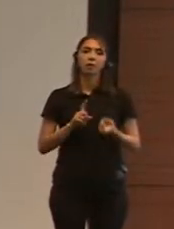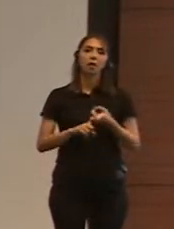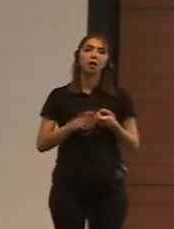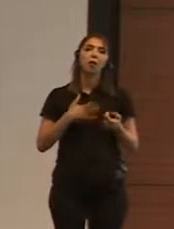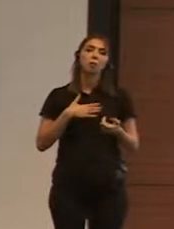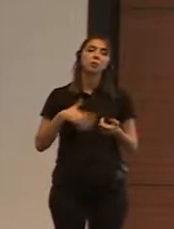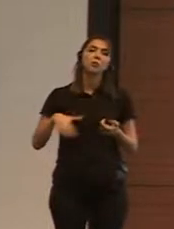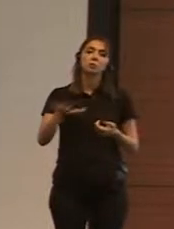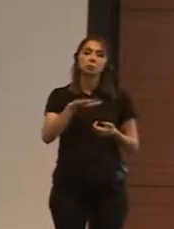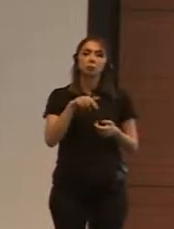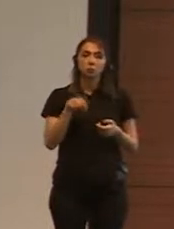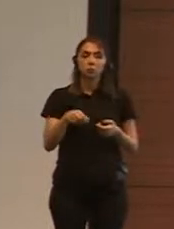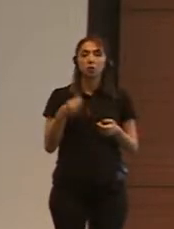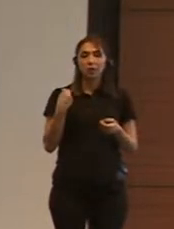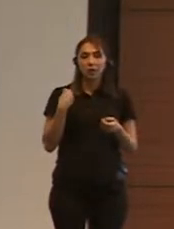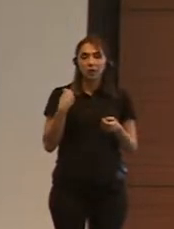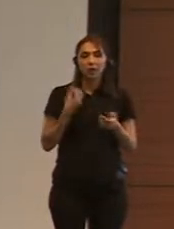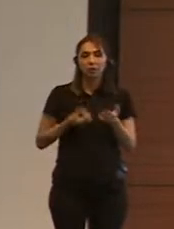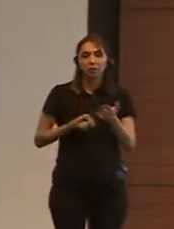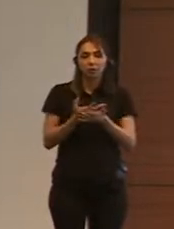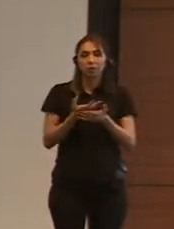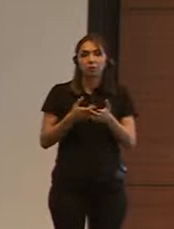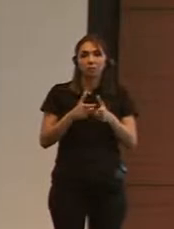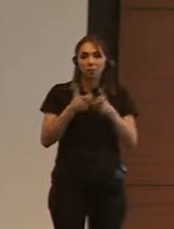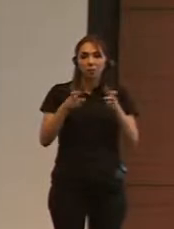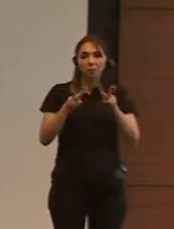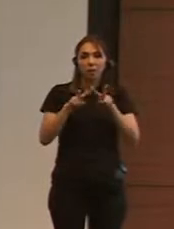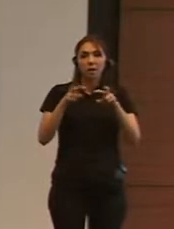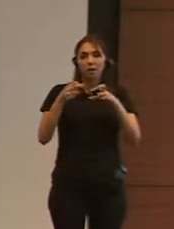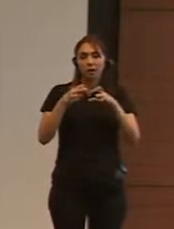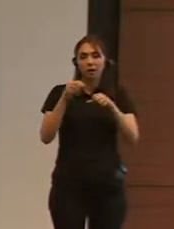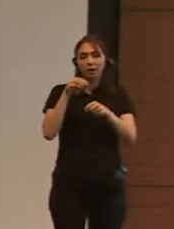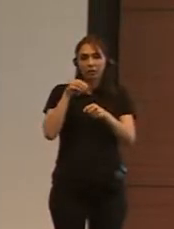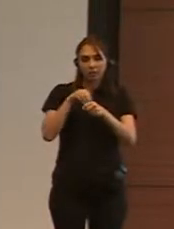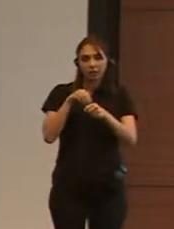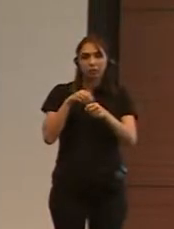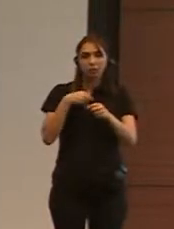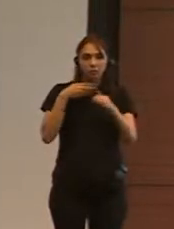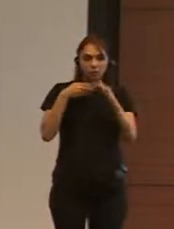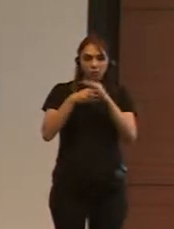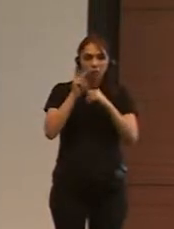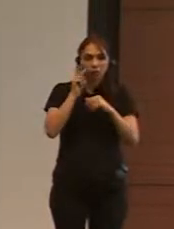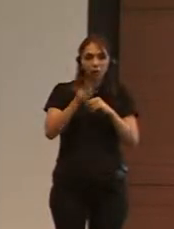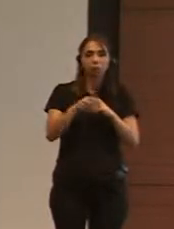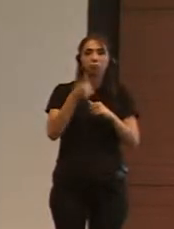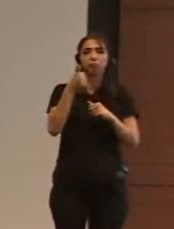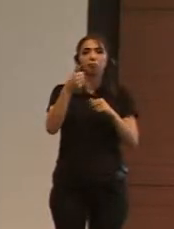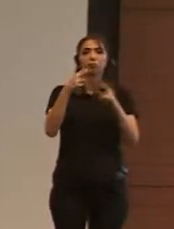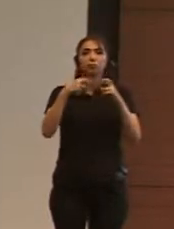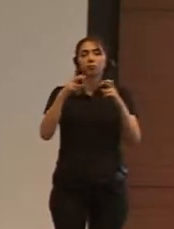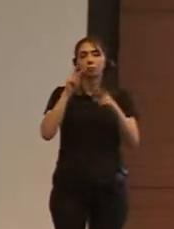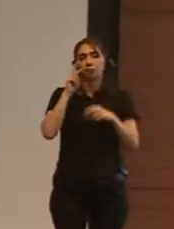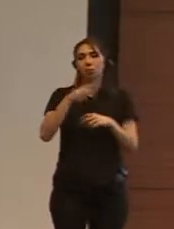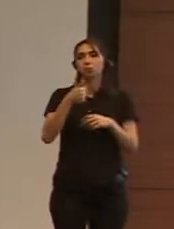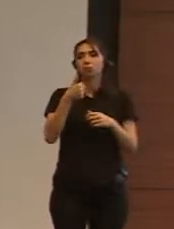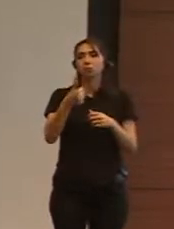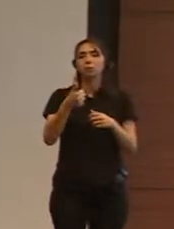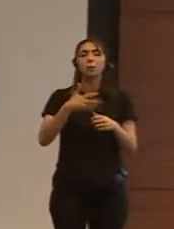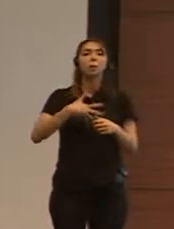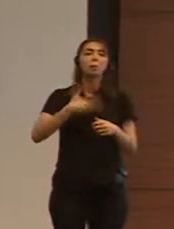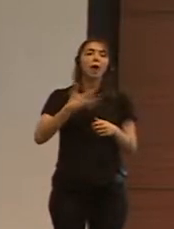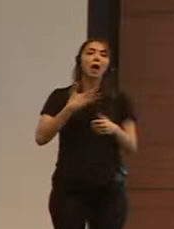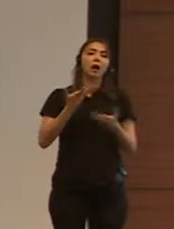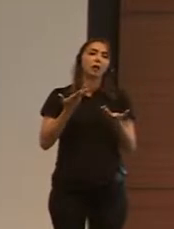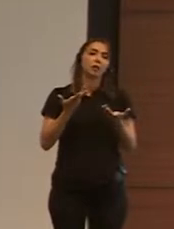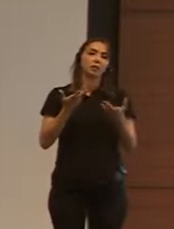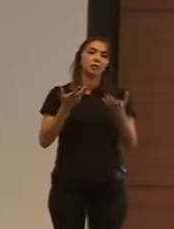picture and this new mechanism can now be imaged in